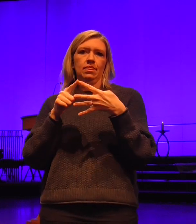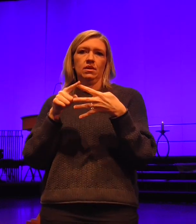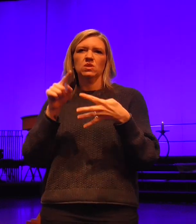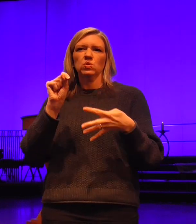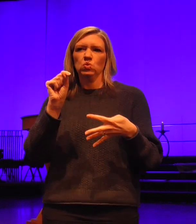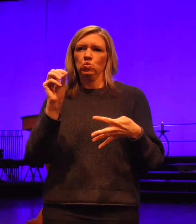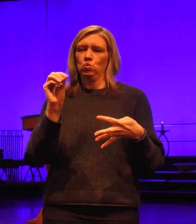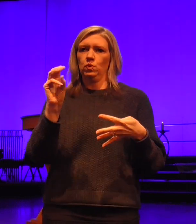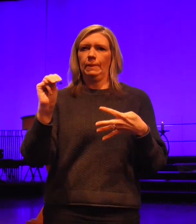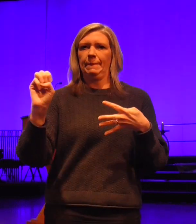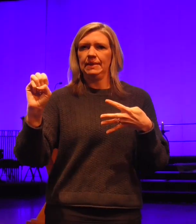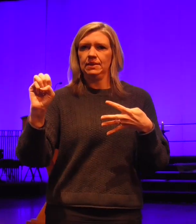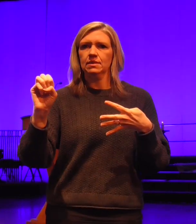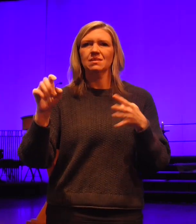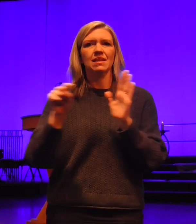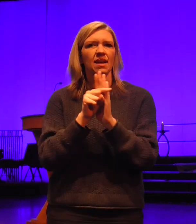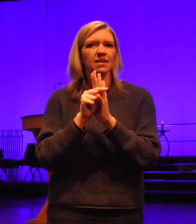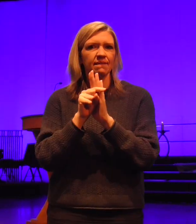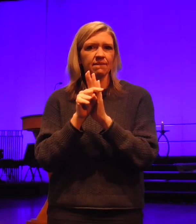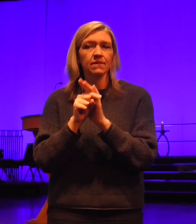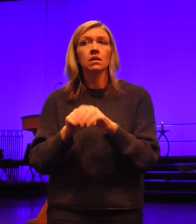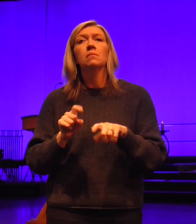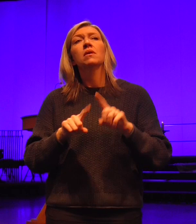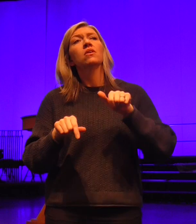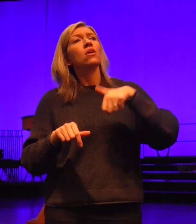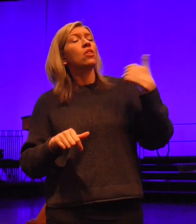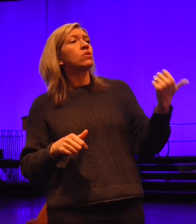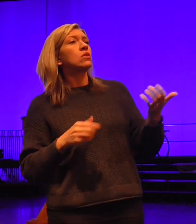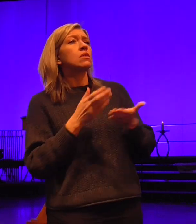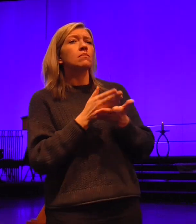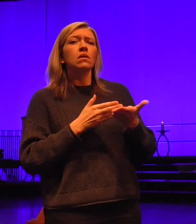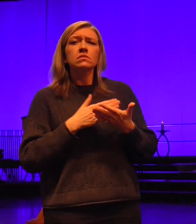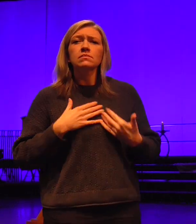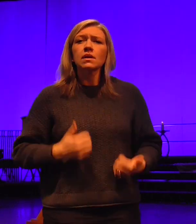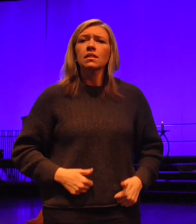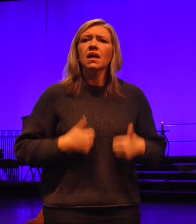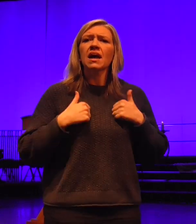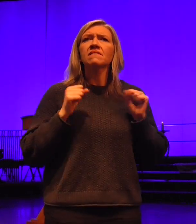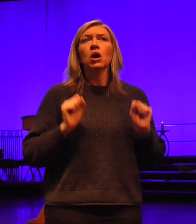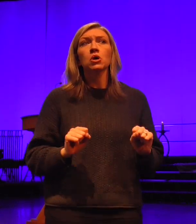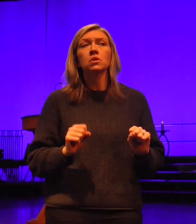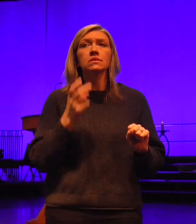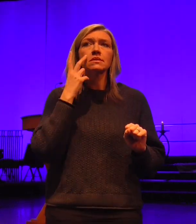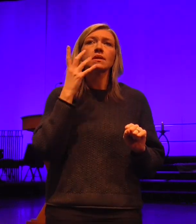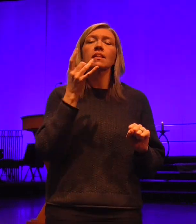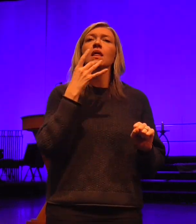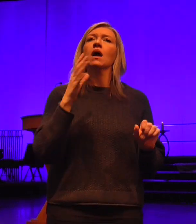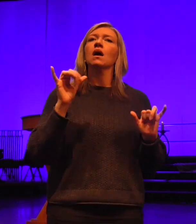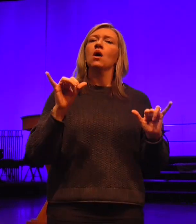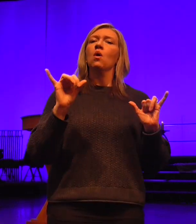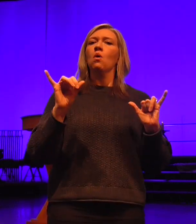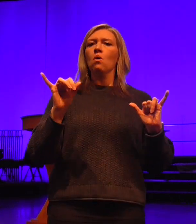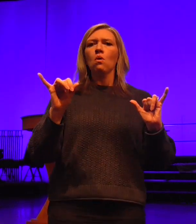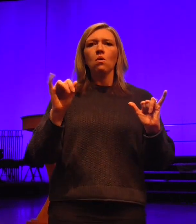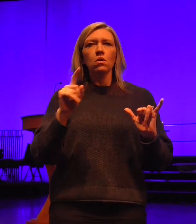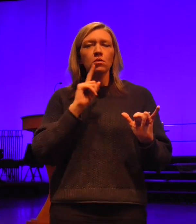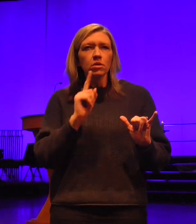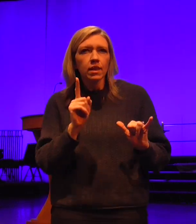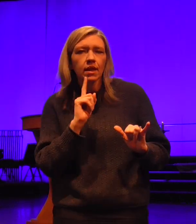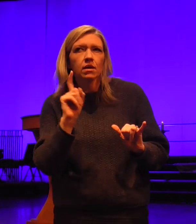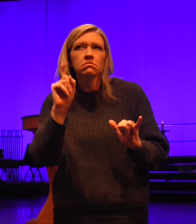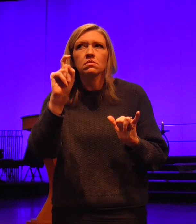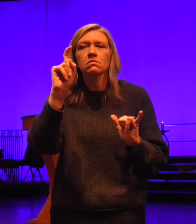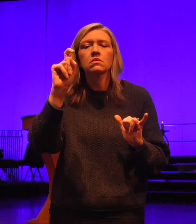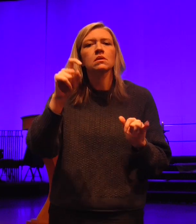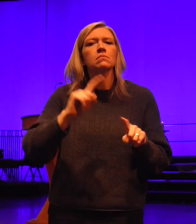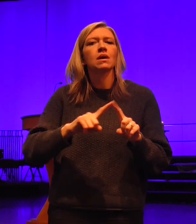that. But in other areas, I could kind of see the light. When I came here, oh, really? But I